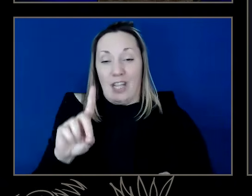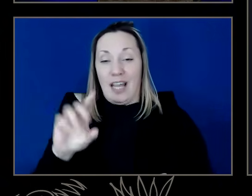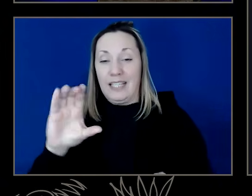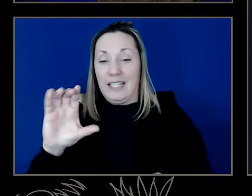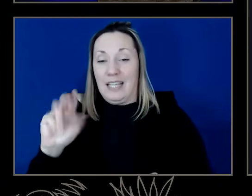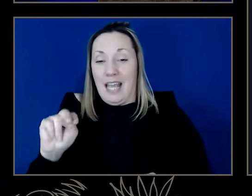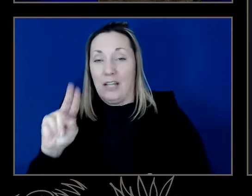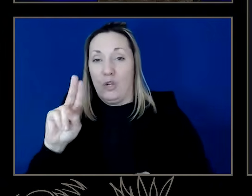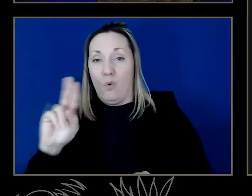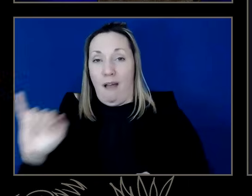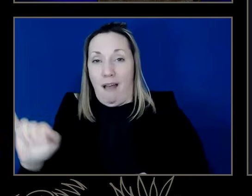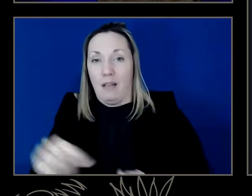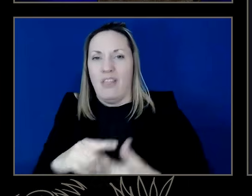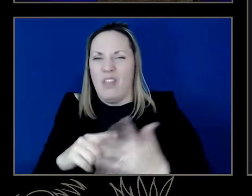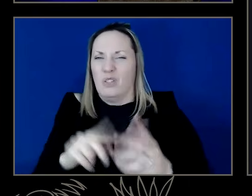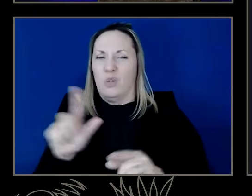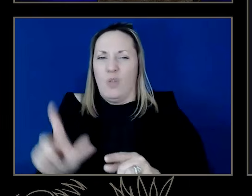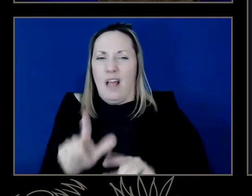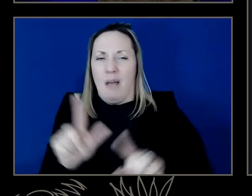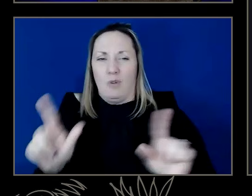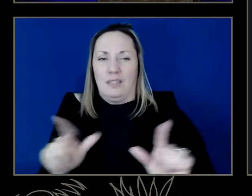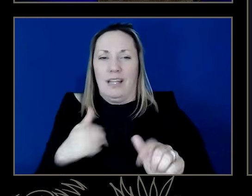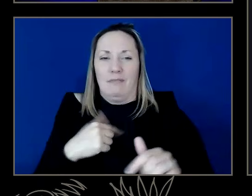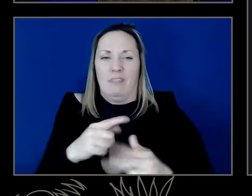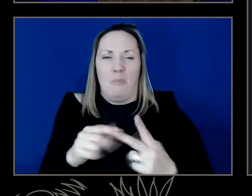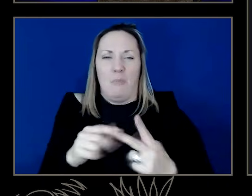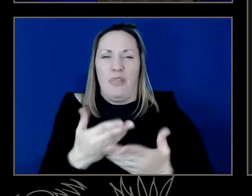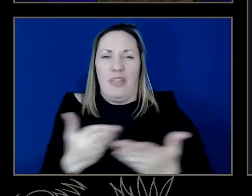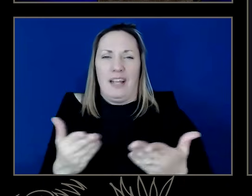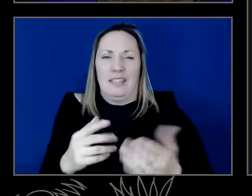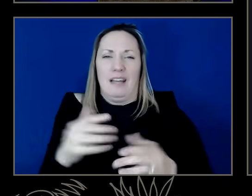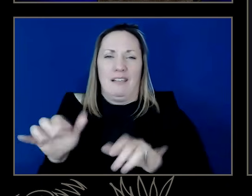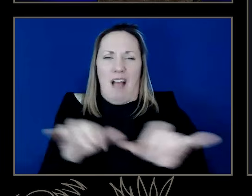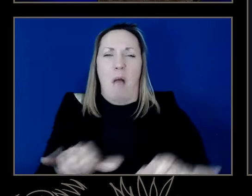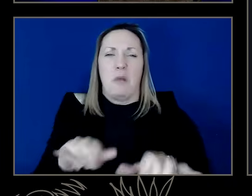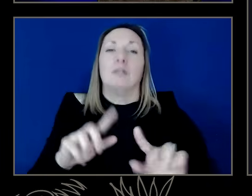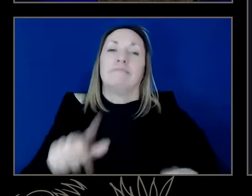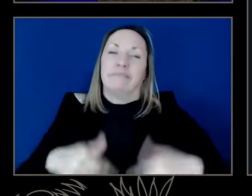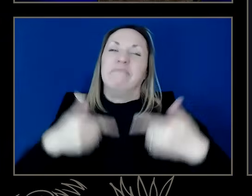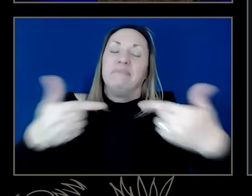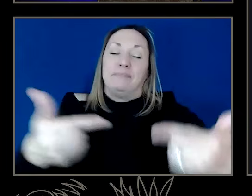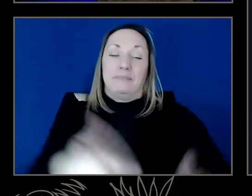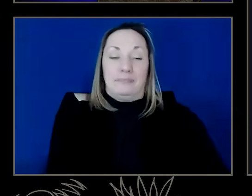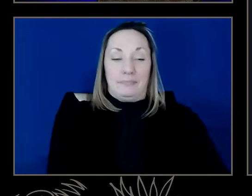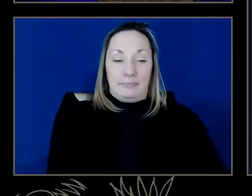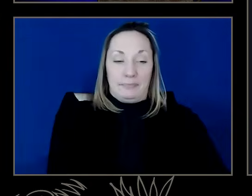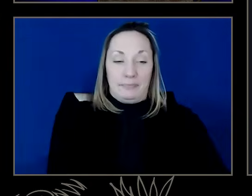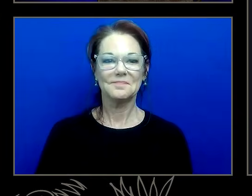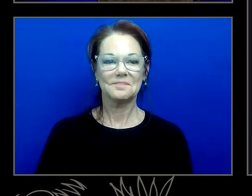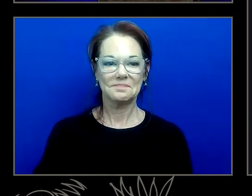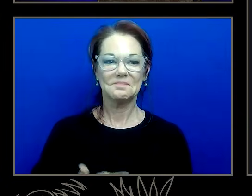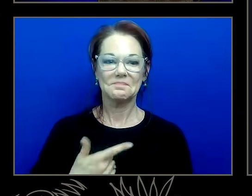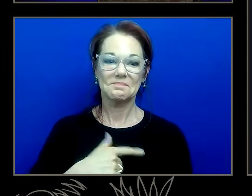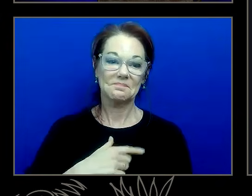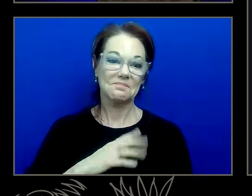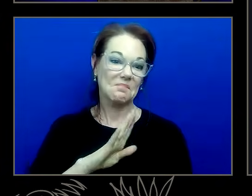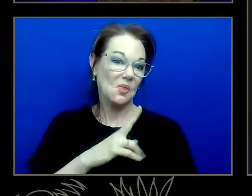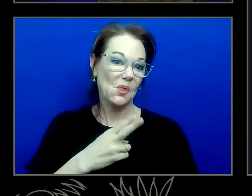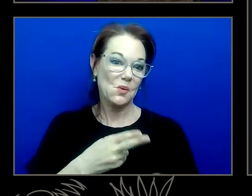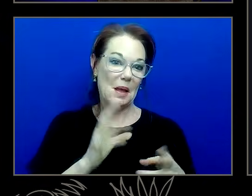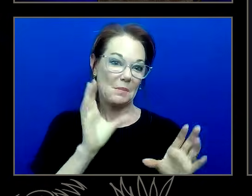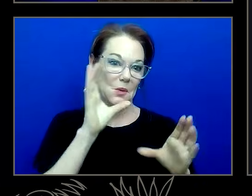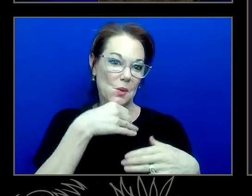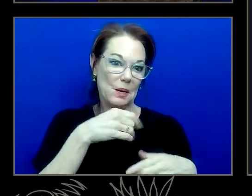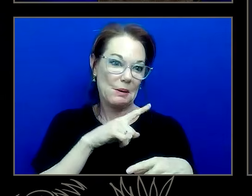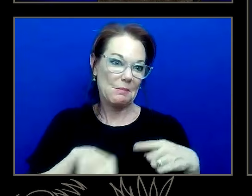These two libraries have a couple things in common. They're great libraries and they have really weird names. But all good libraries